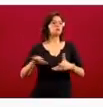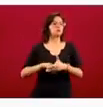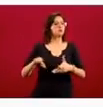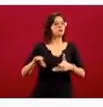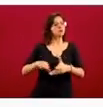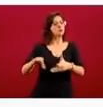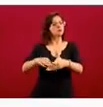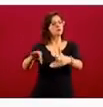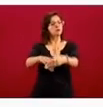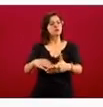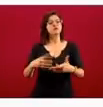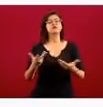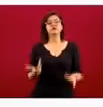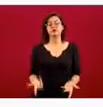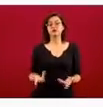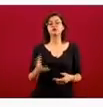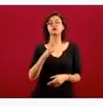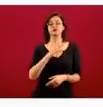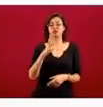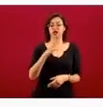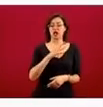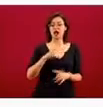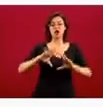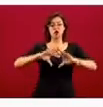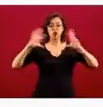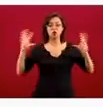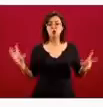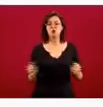rhythm has maintained.